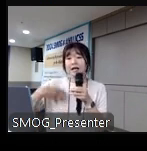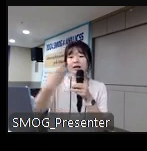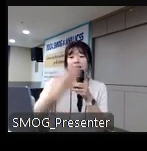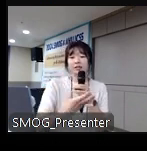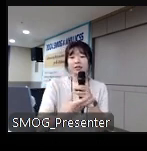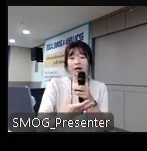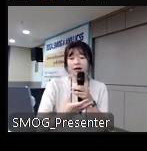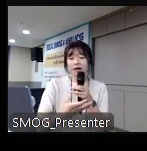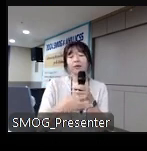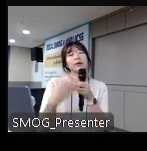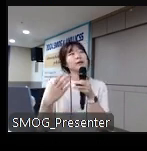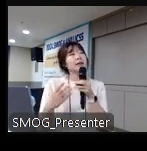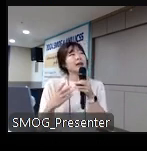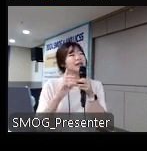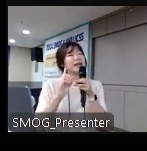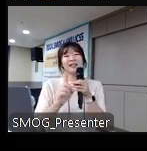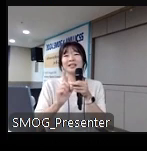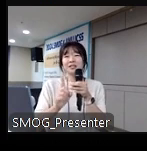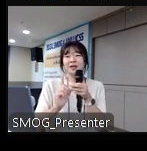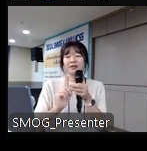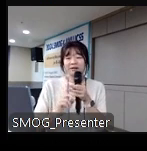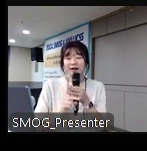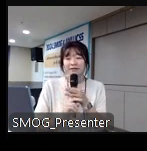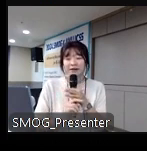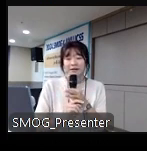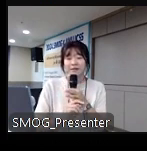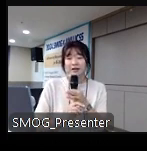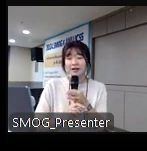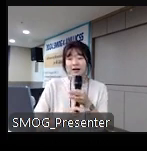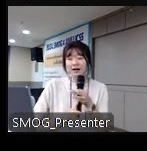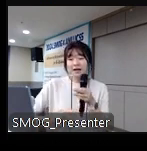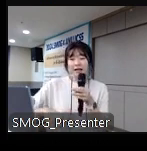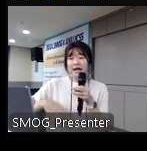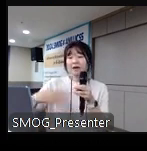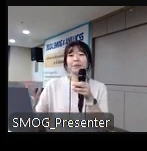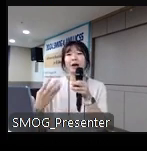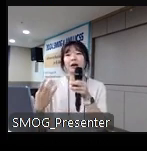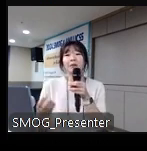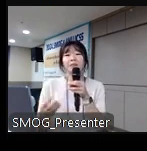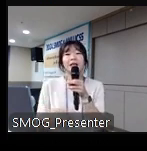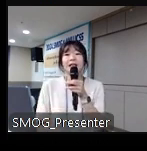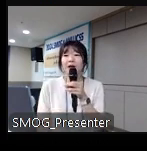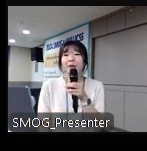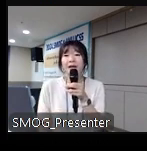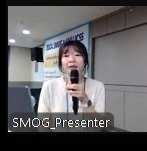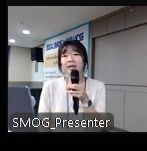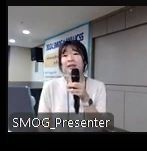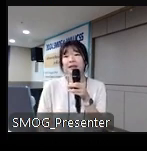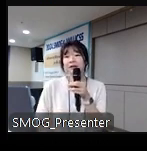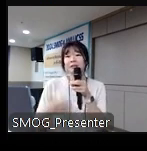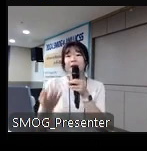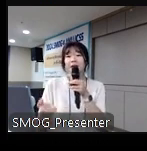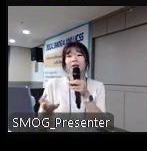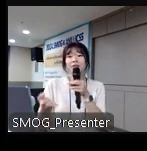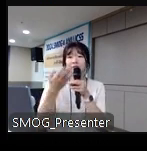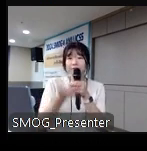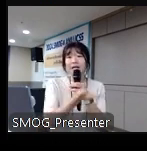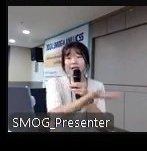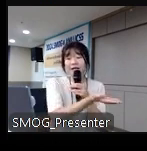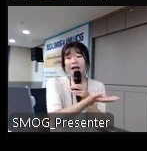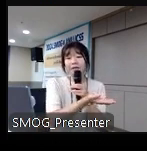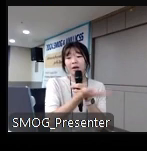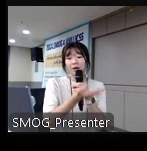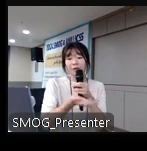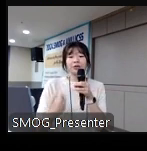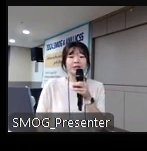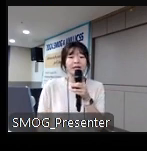say, or not the disjoint referent effect, but the noun, repeated noun penalty, that there's a penalty for repeating the